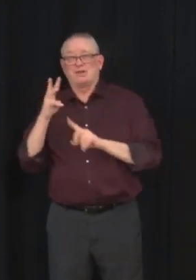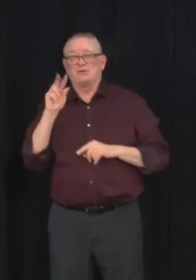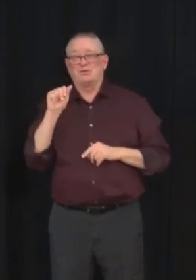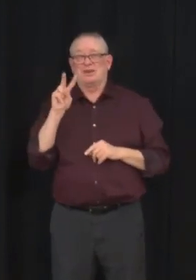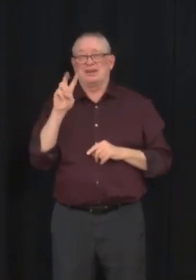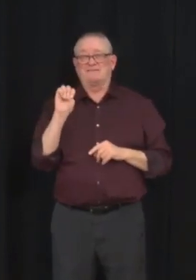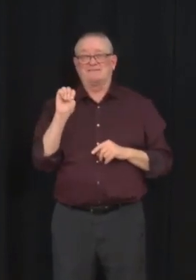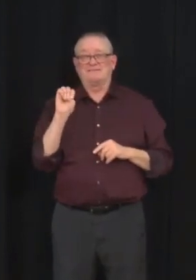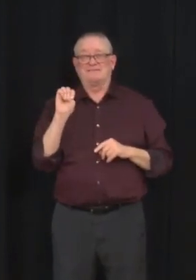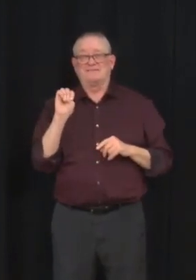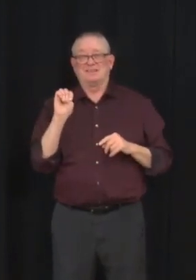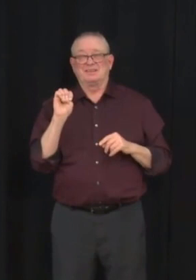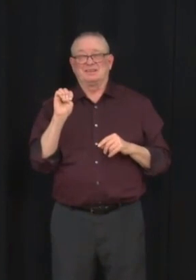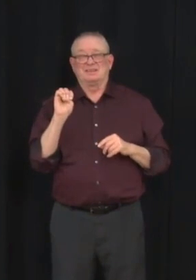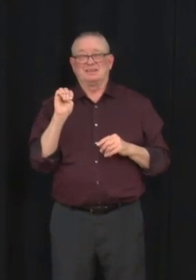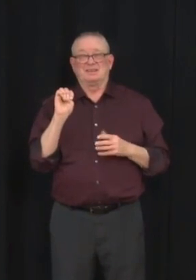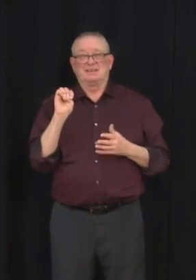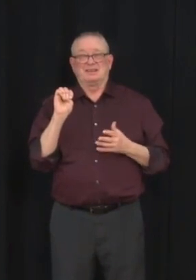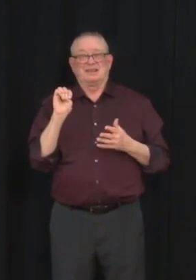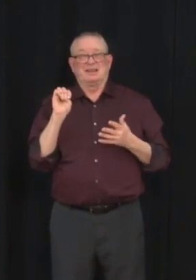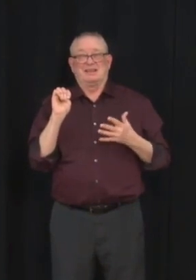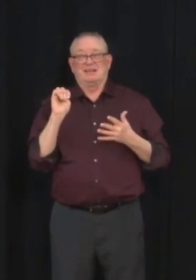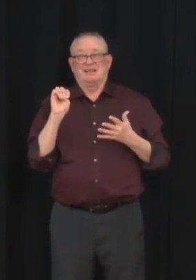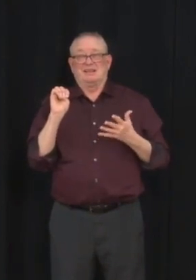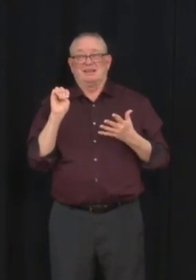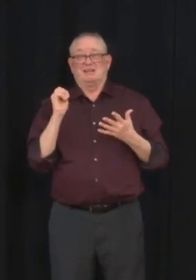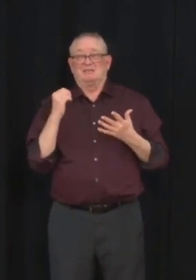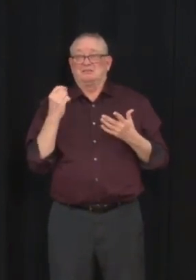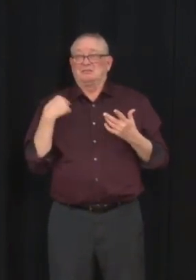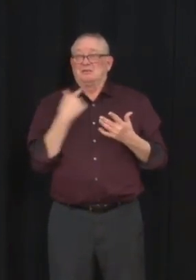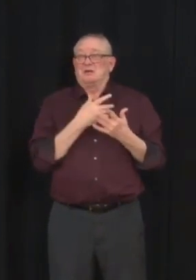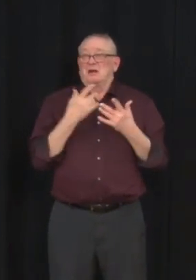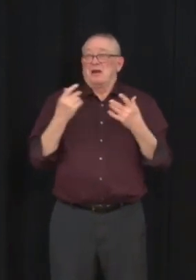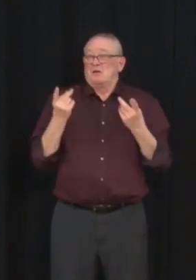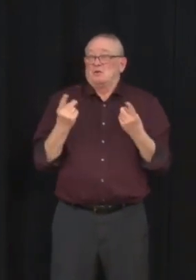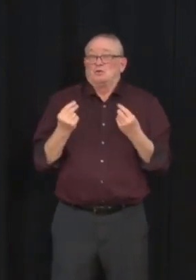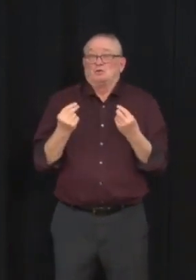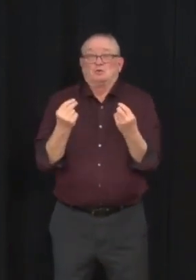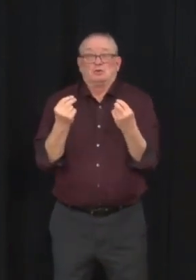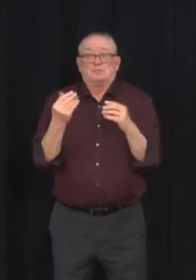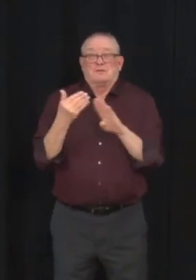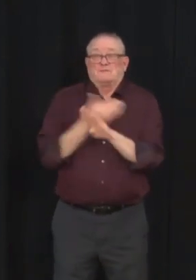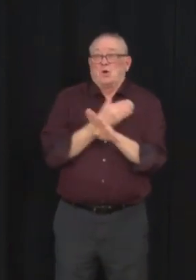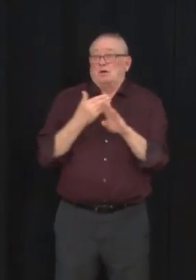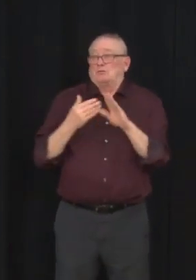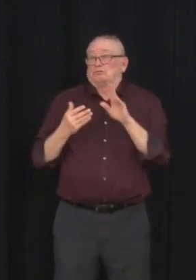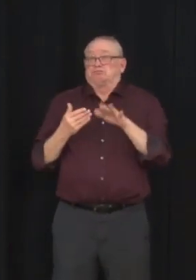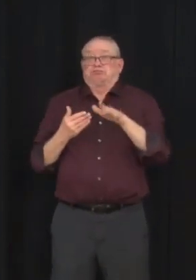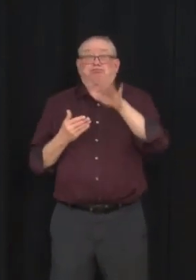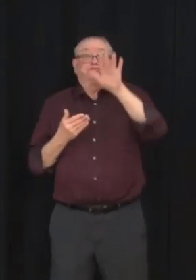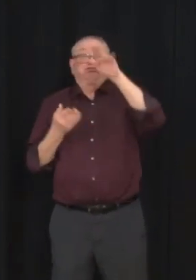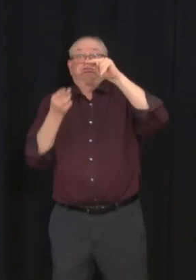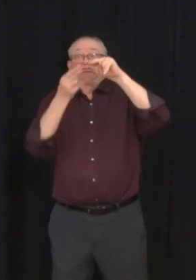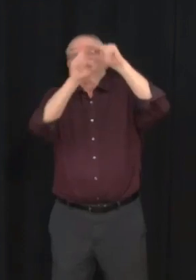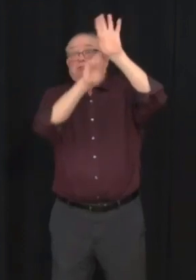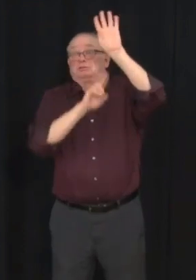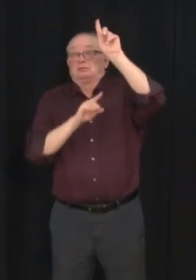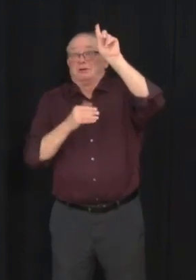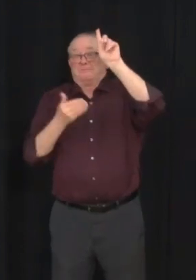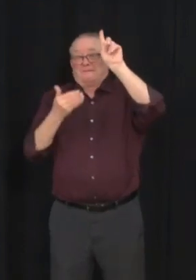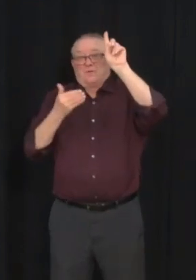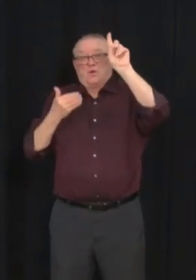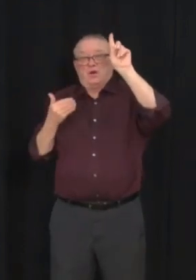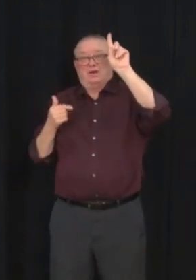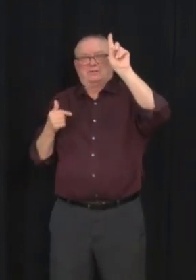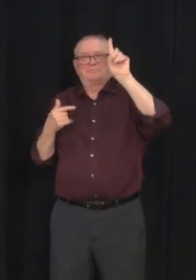to minimize transmission, whether it's before the peak or immediately after, still matters, and it matters until that transmission